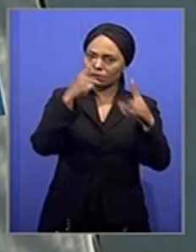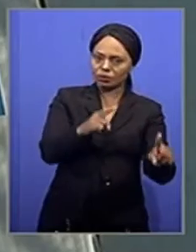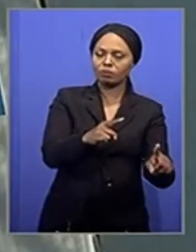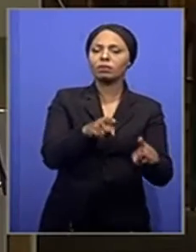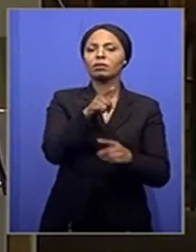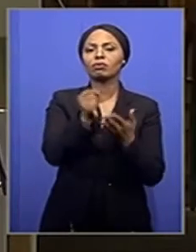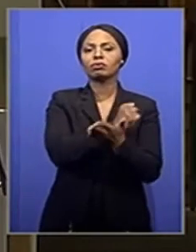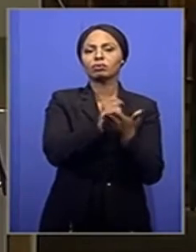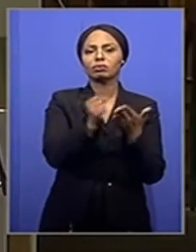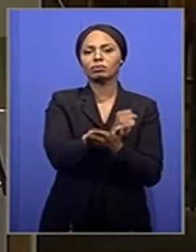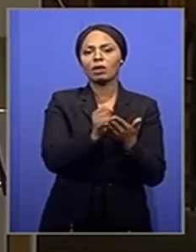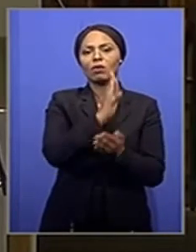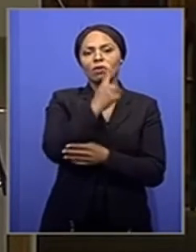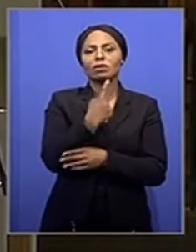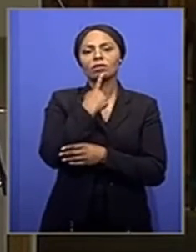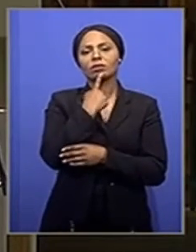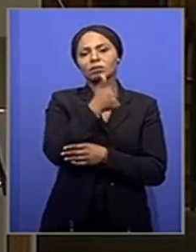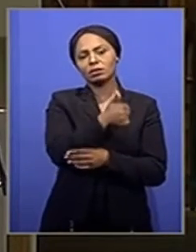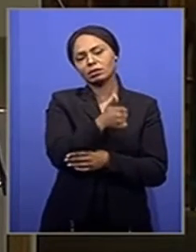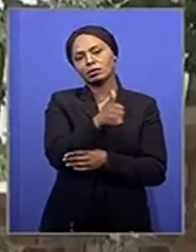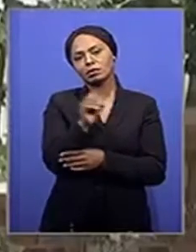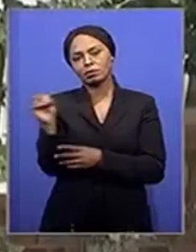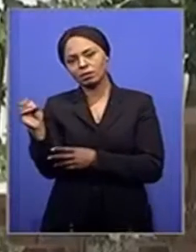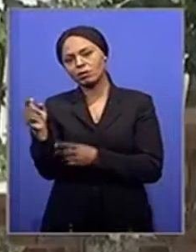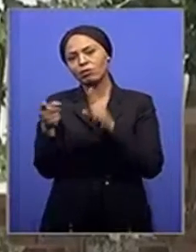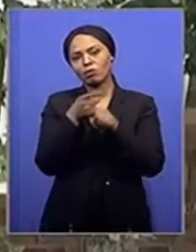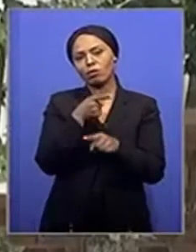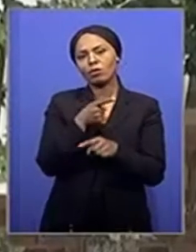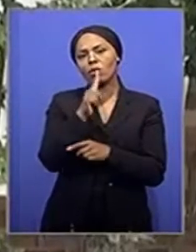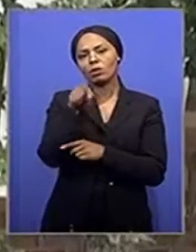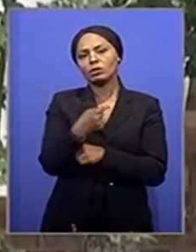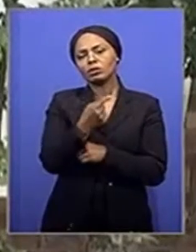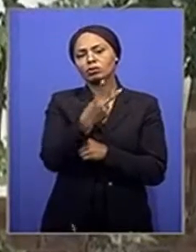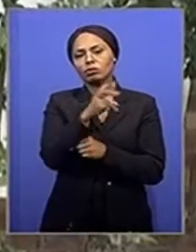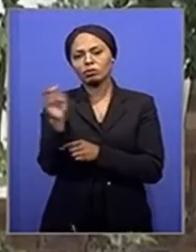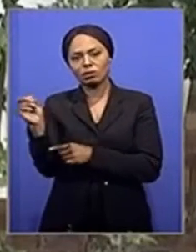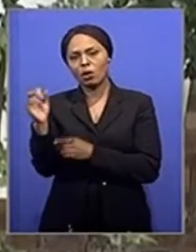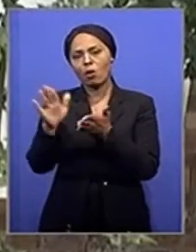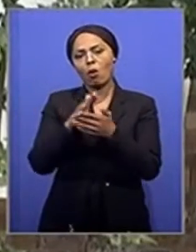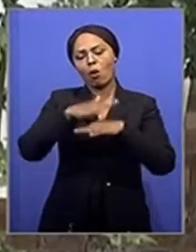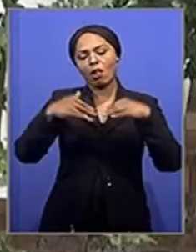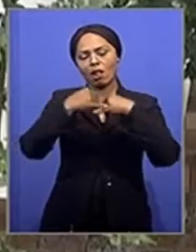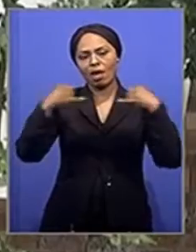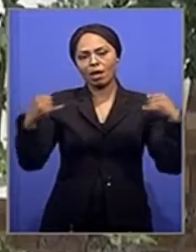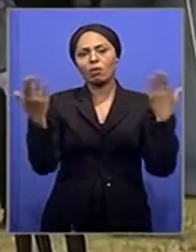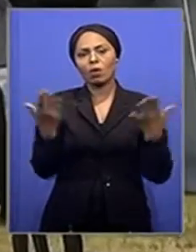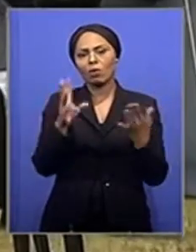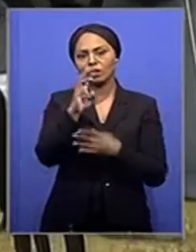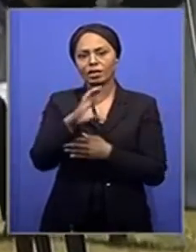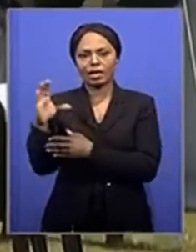ba 46 go ba 200 bao ba ingwadišeditšego online ke ba ka Western